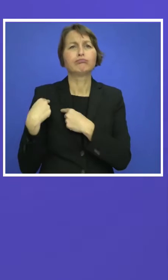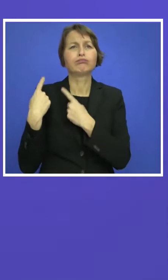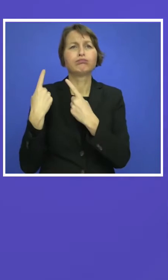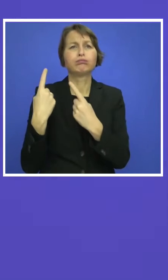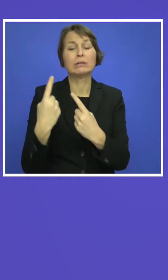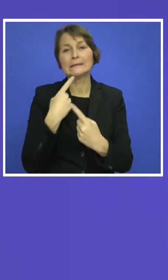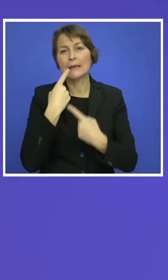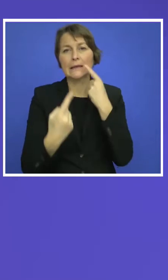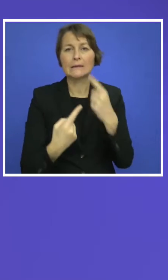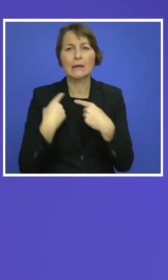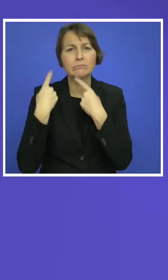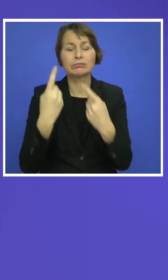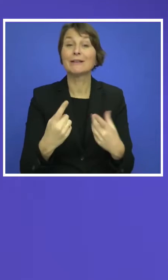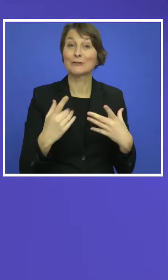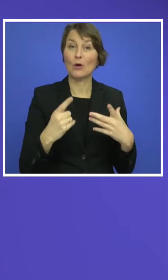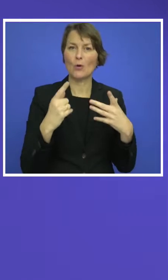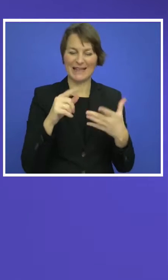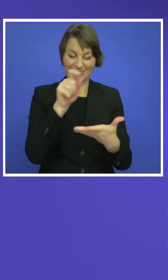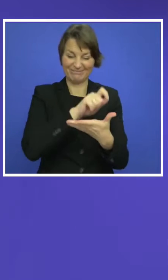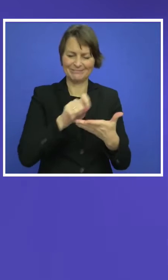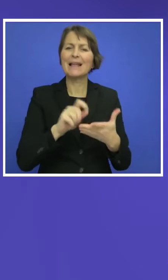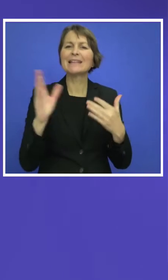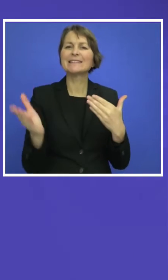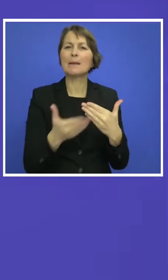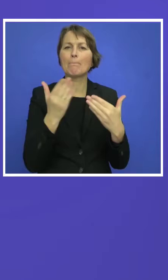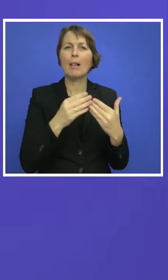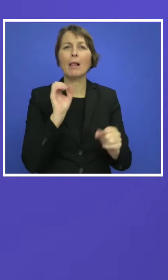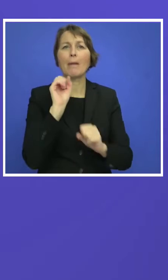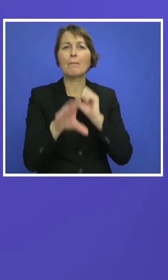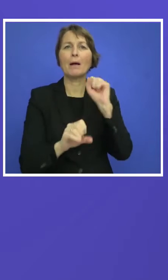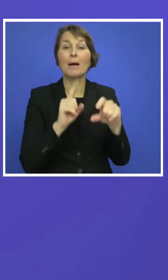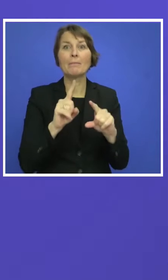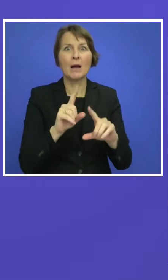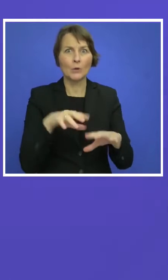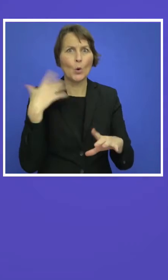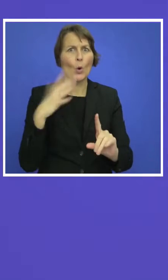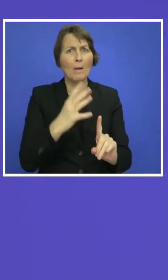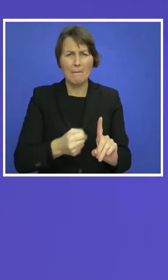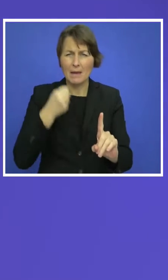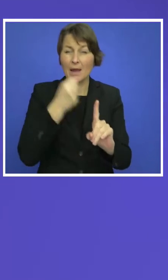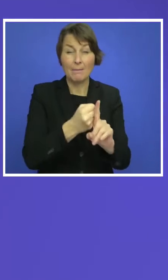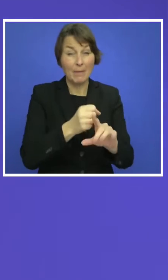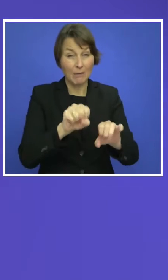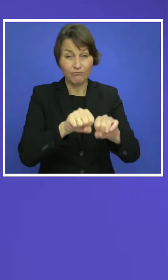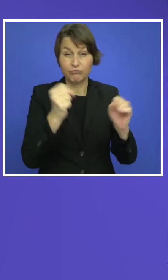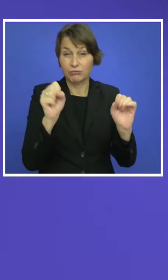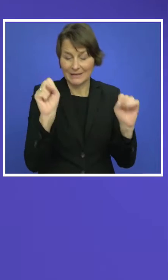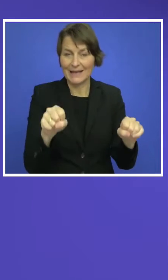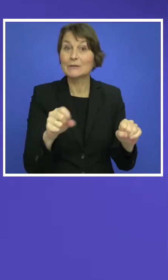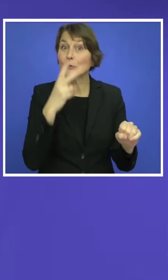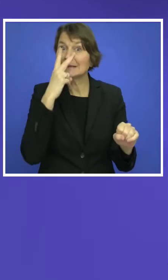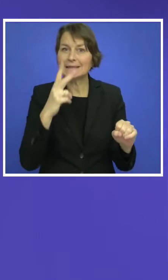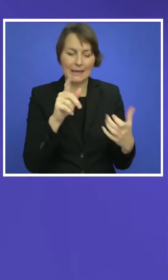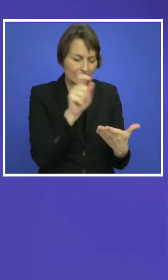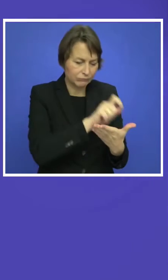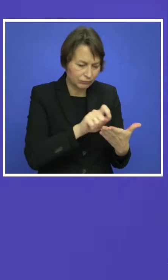simplifiers, but they often have harmful consequences. And what we do see is that women are being somehow portrayed in contrast to men. And